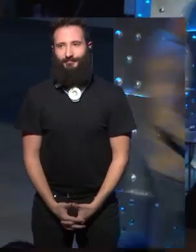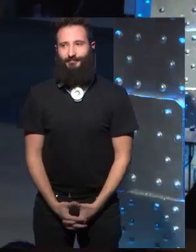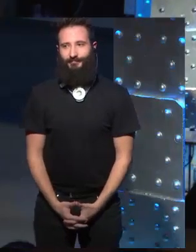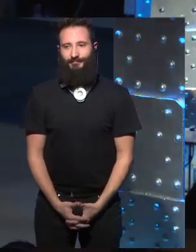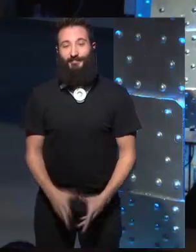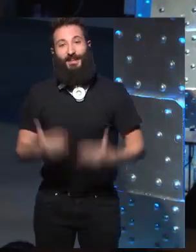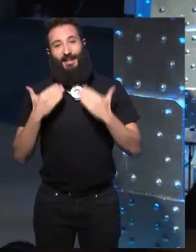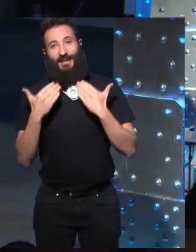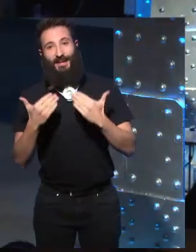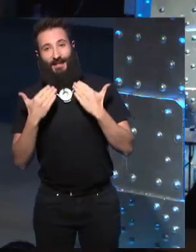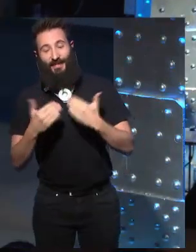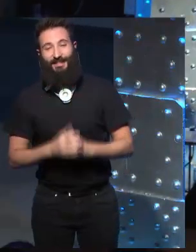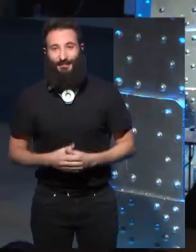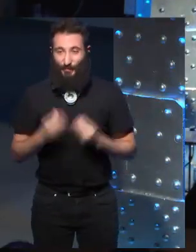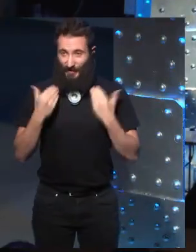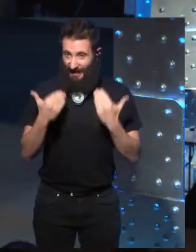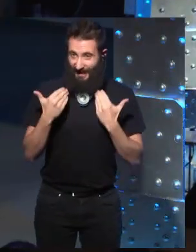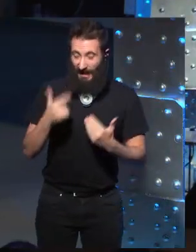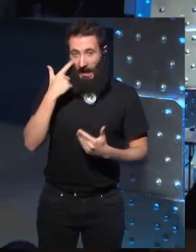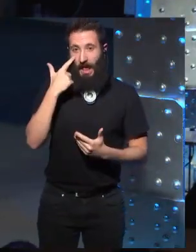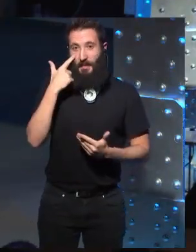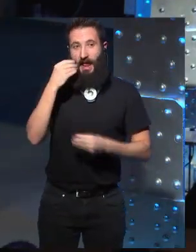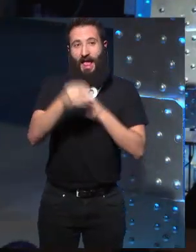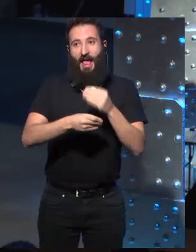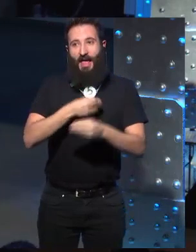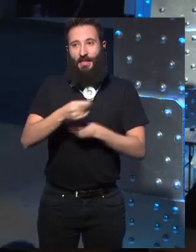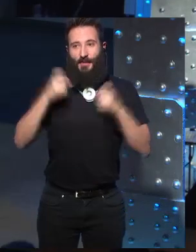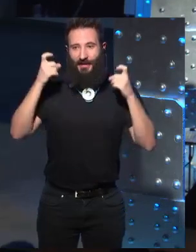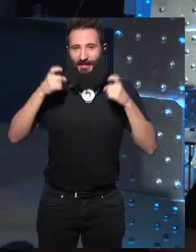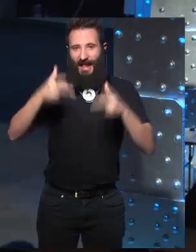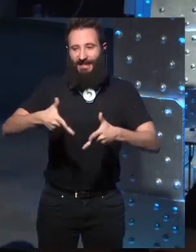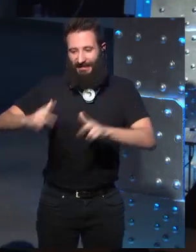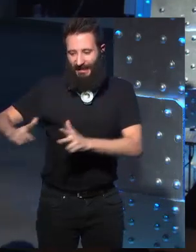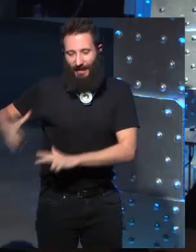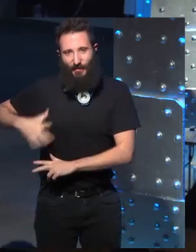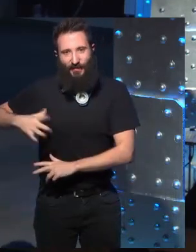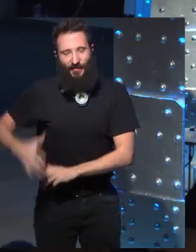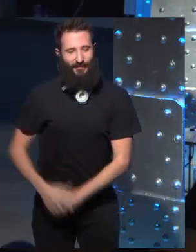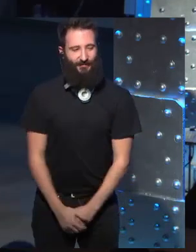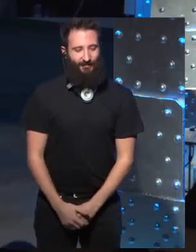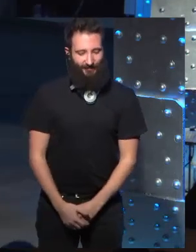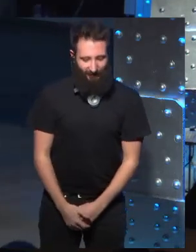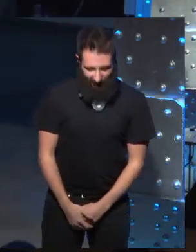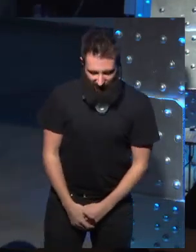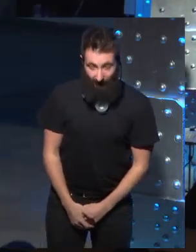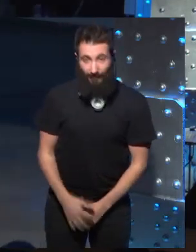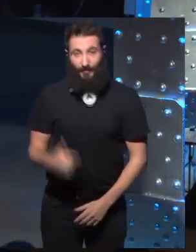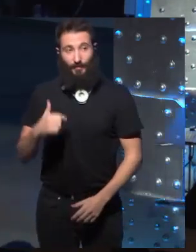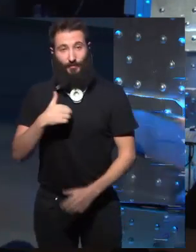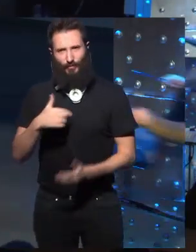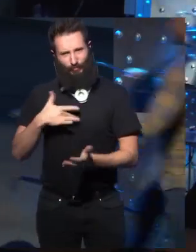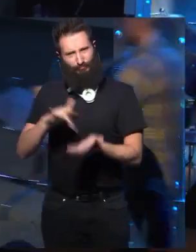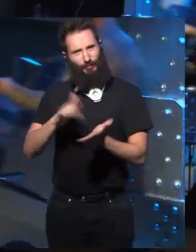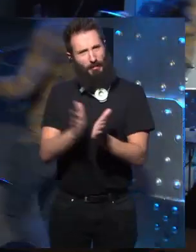Muchas gracias. Oh, thank you so much. That was so fantastic. So you take a seat,